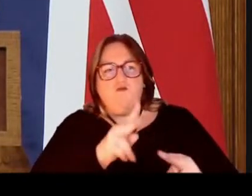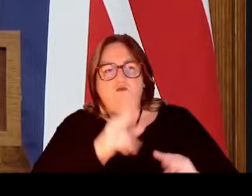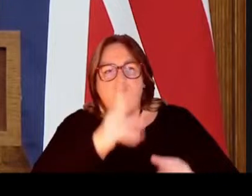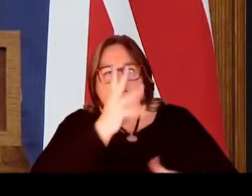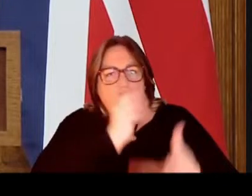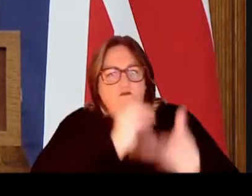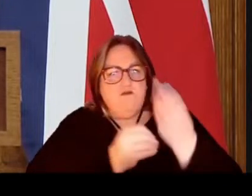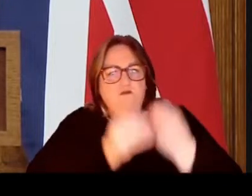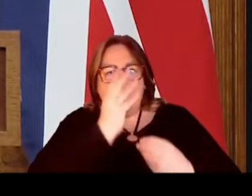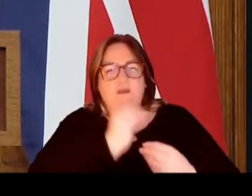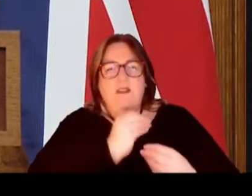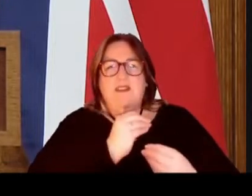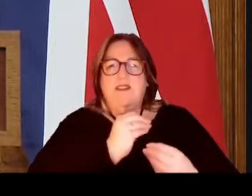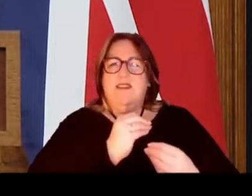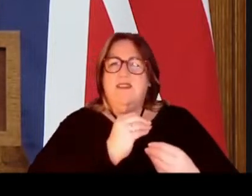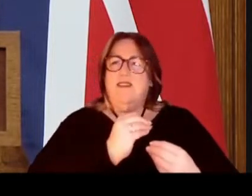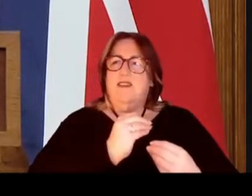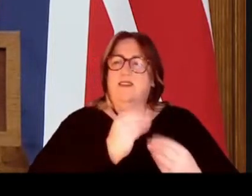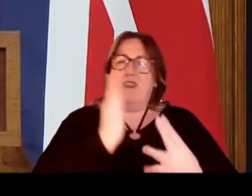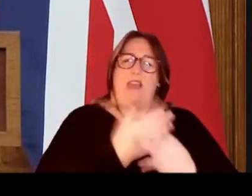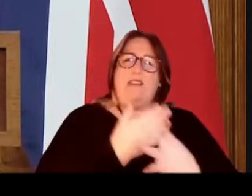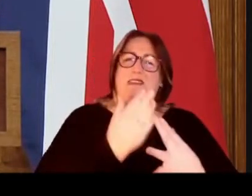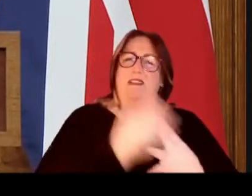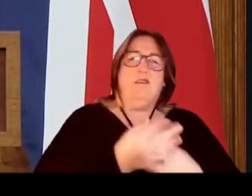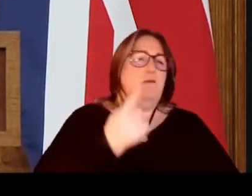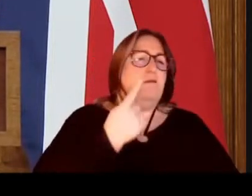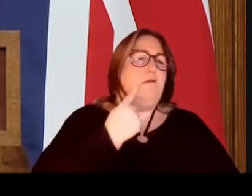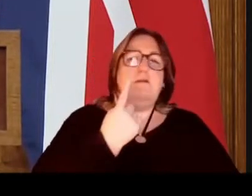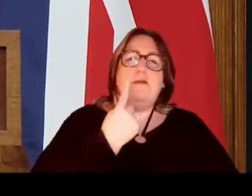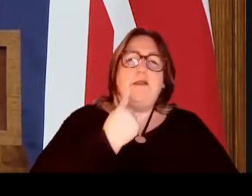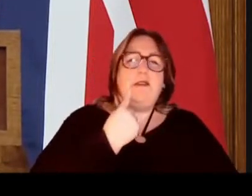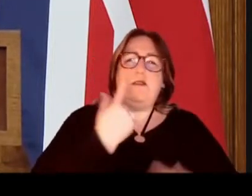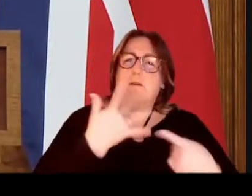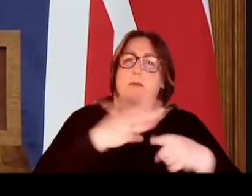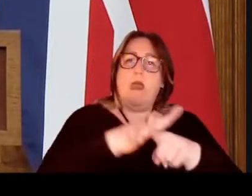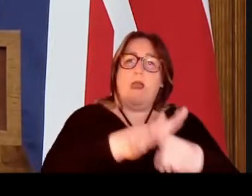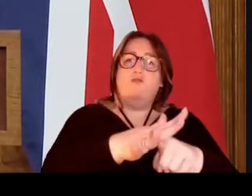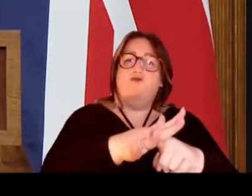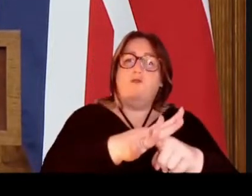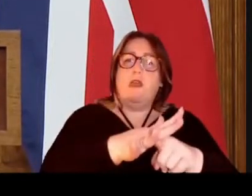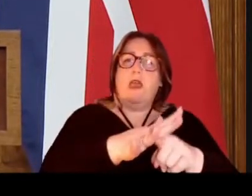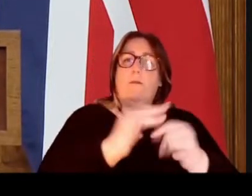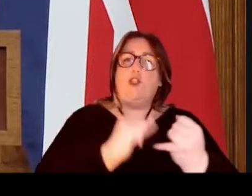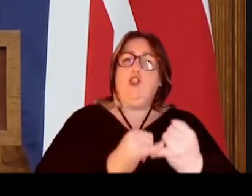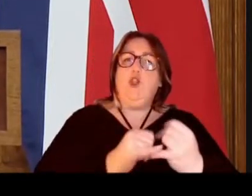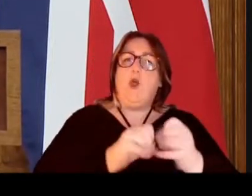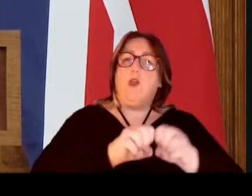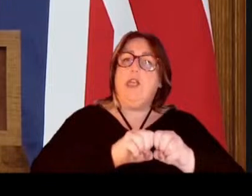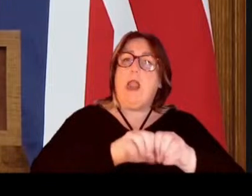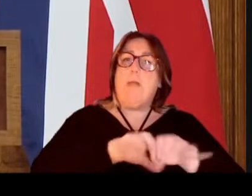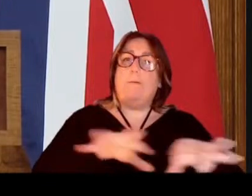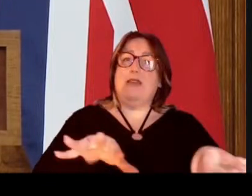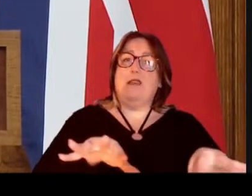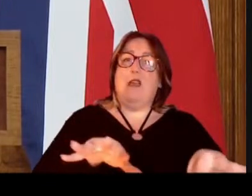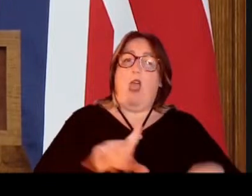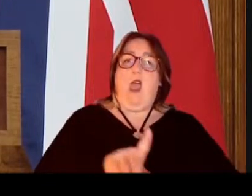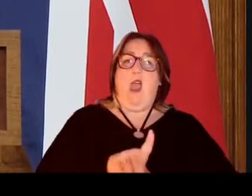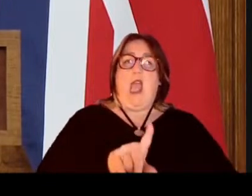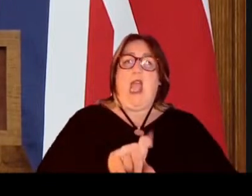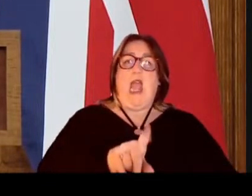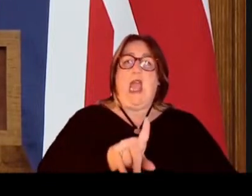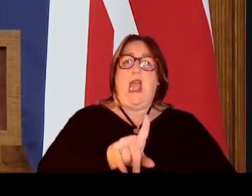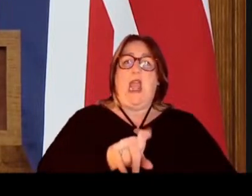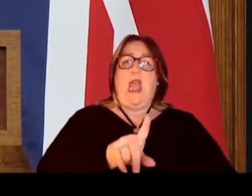mainstream social media platforms? That with just a few clicks, people can watch video